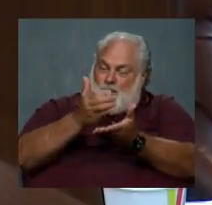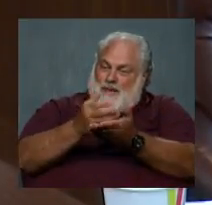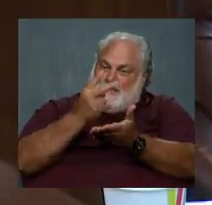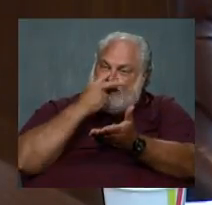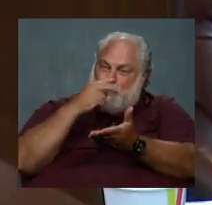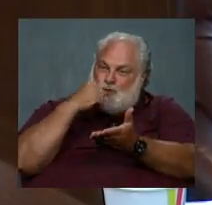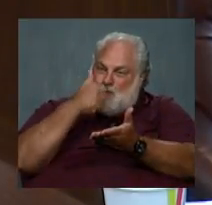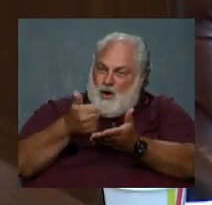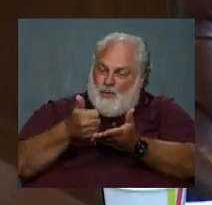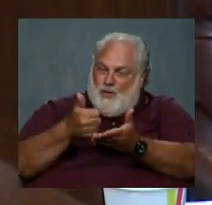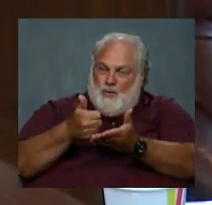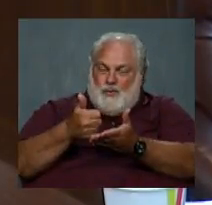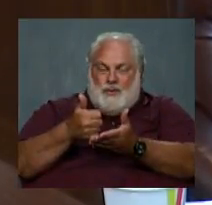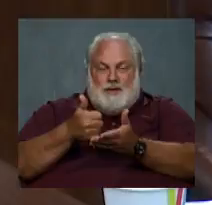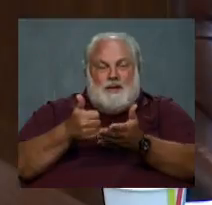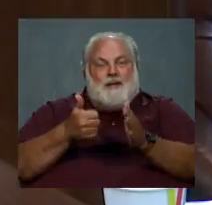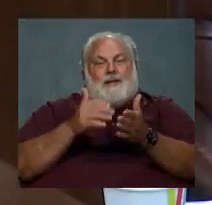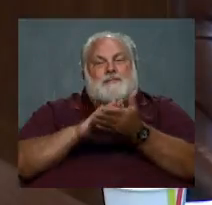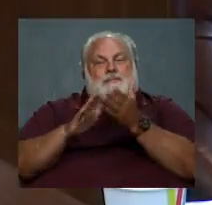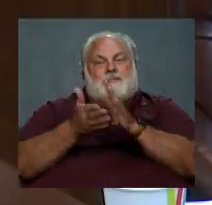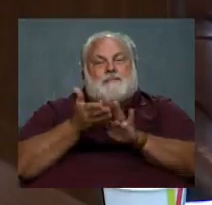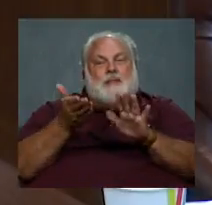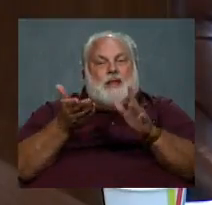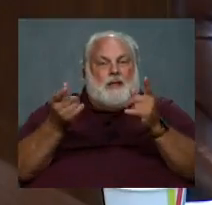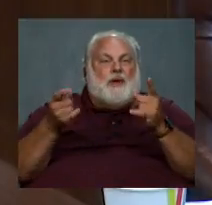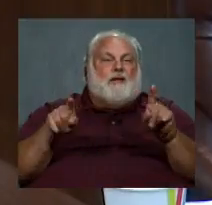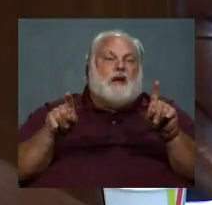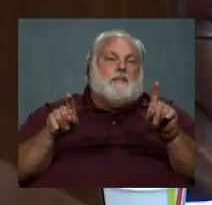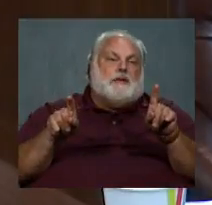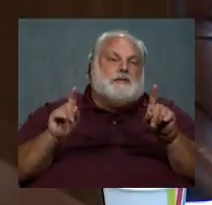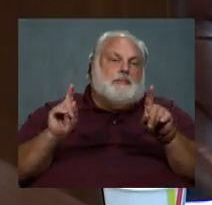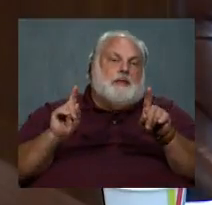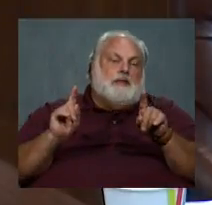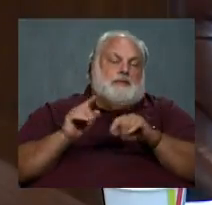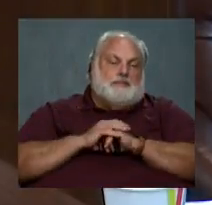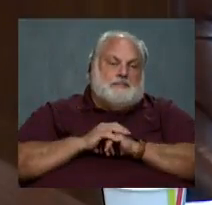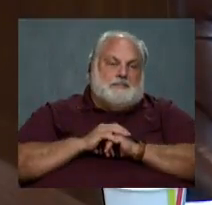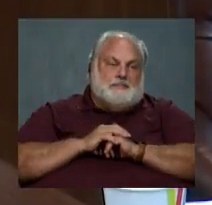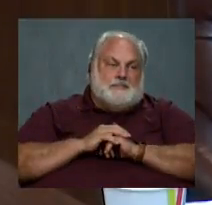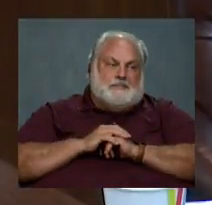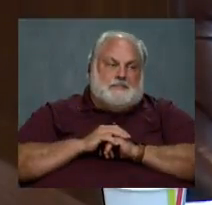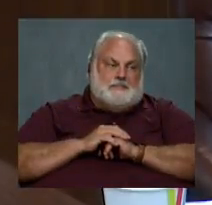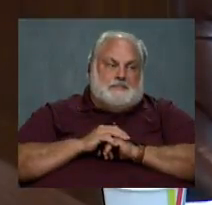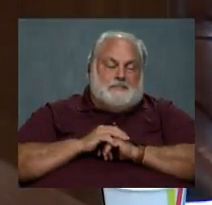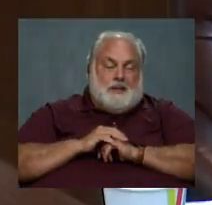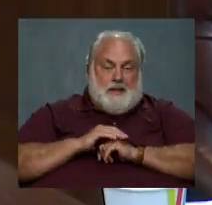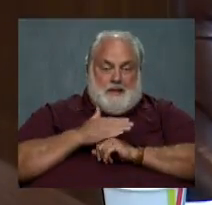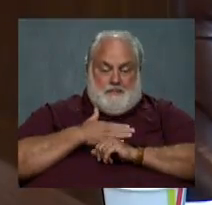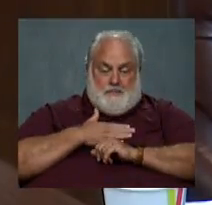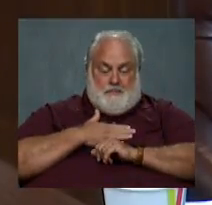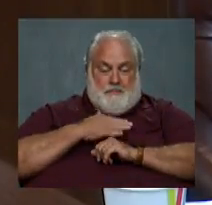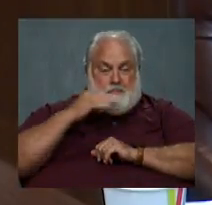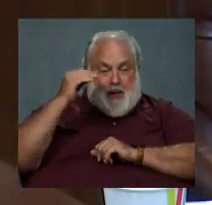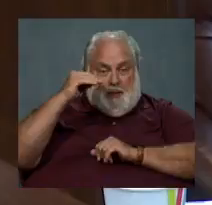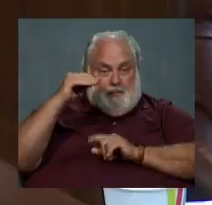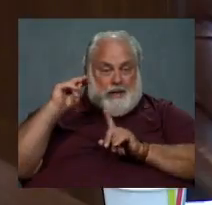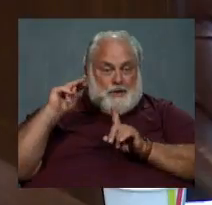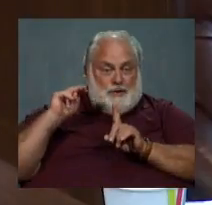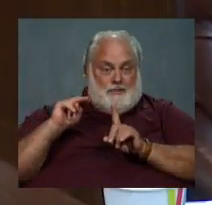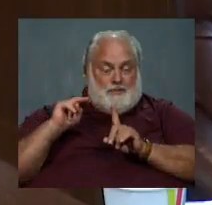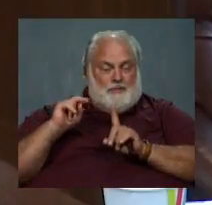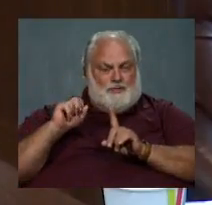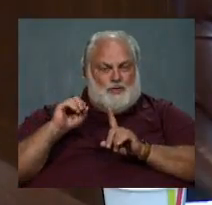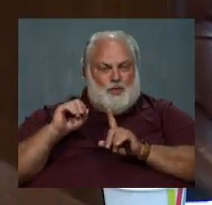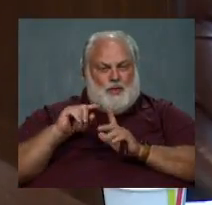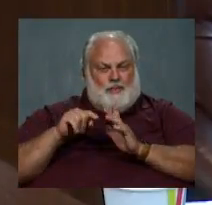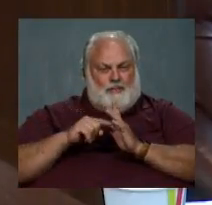you tomorrow, and think that we're really accomplishing anything, in my opinion. So I